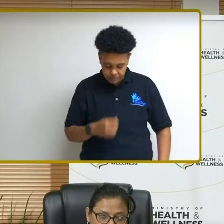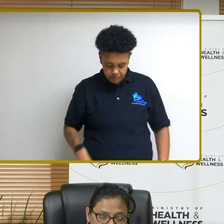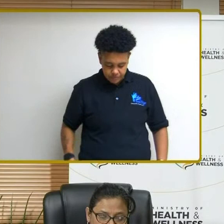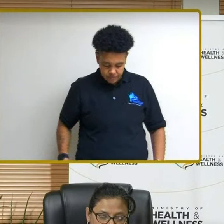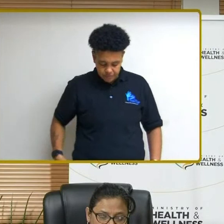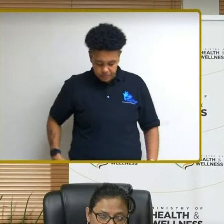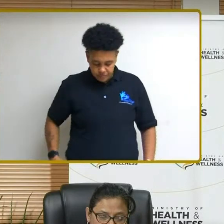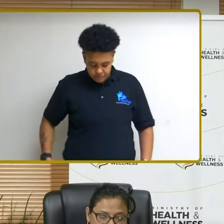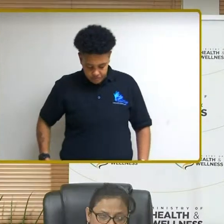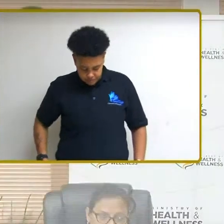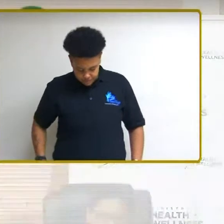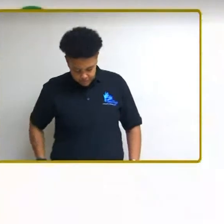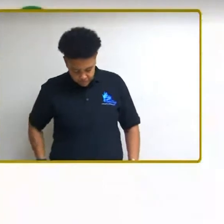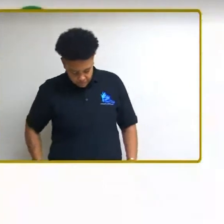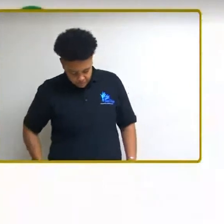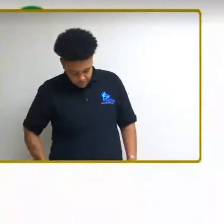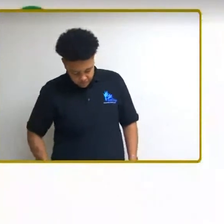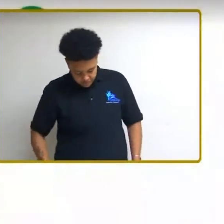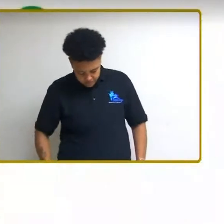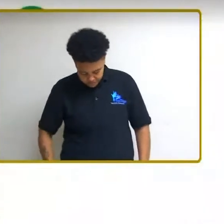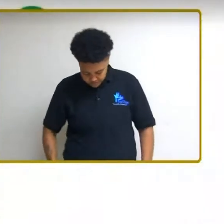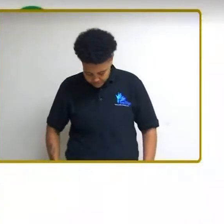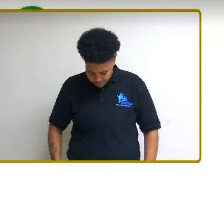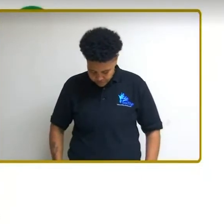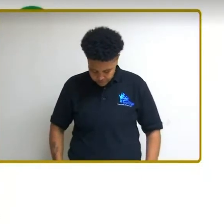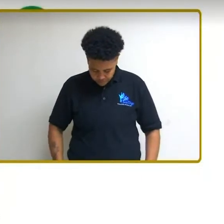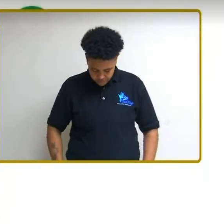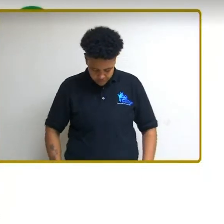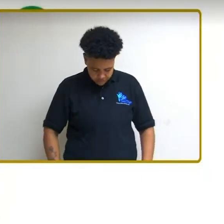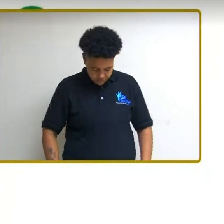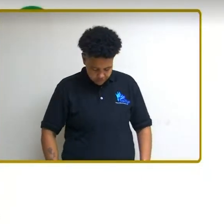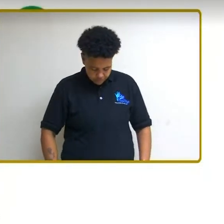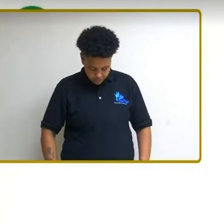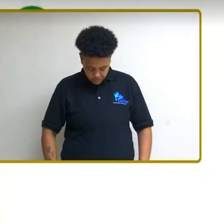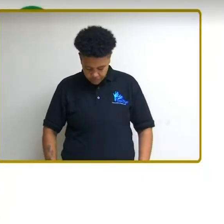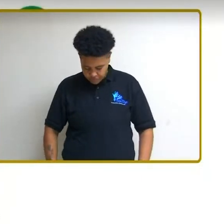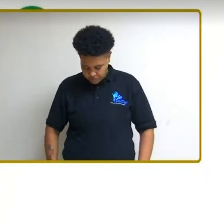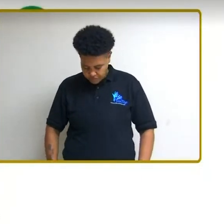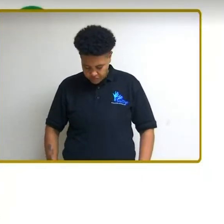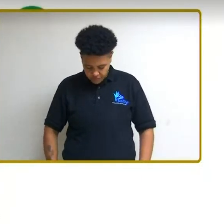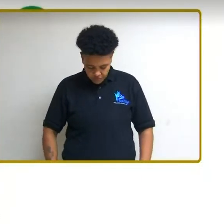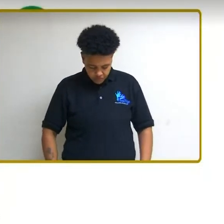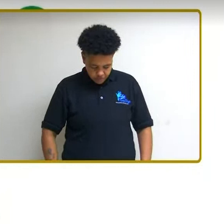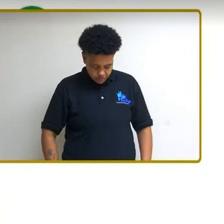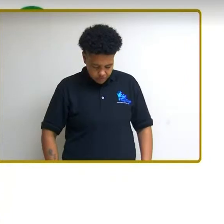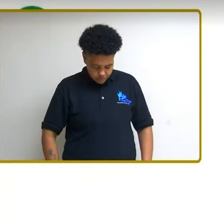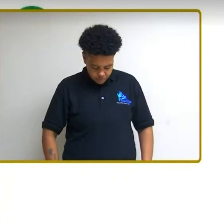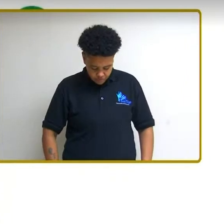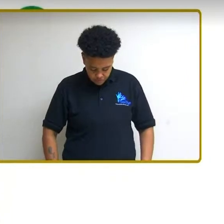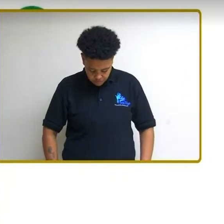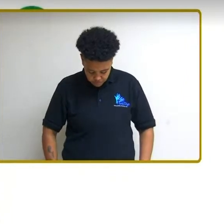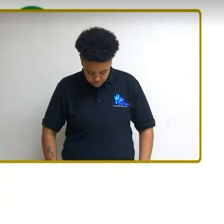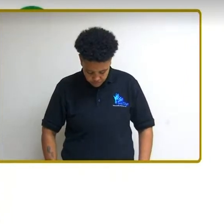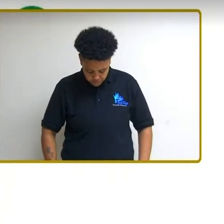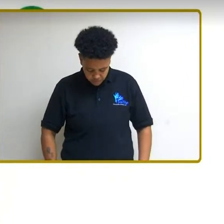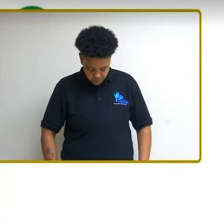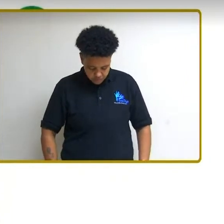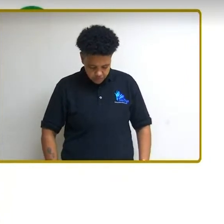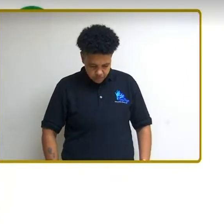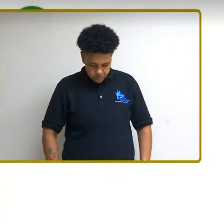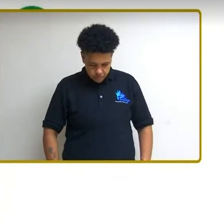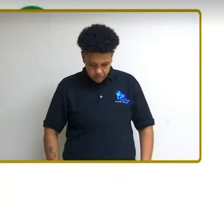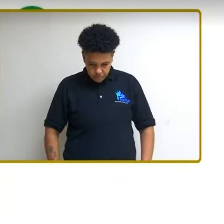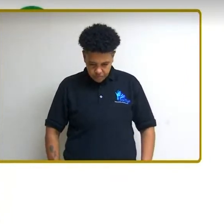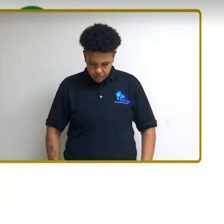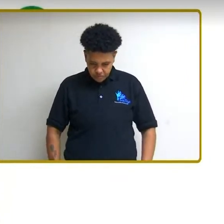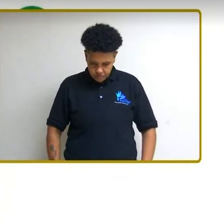Good evening, everybody. I have a couple of questions regarding the $10,000 to individuals. It was said over, I